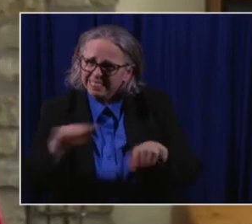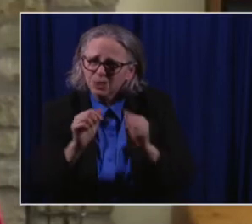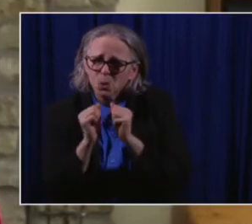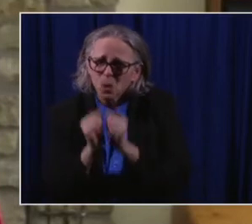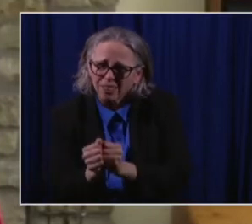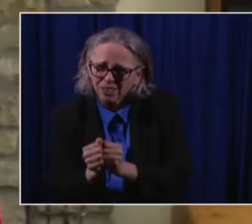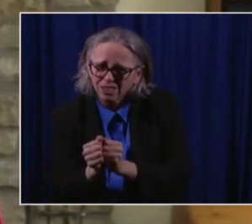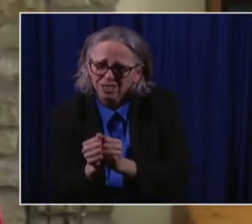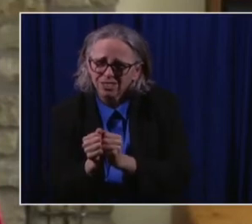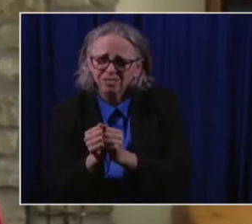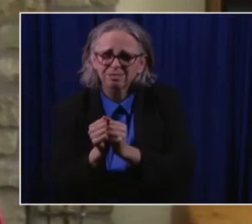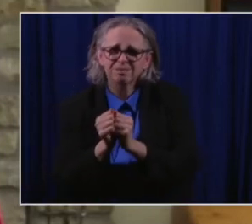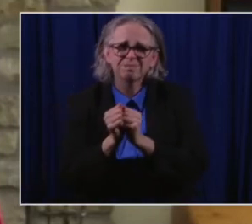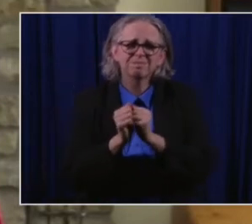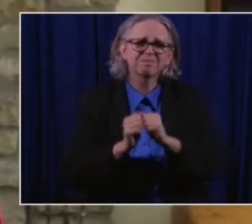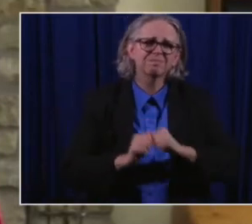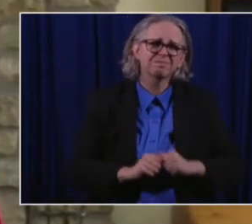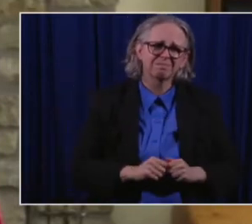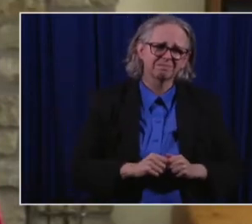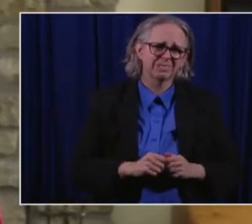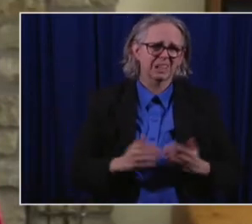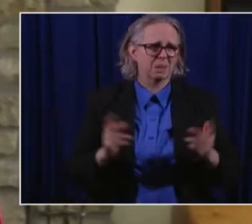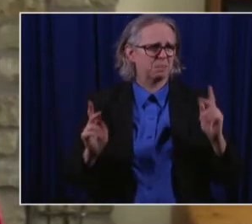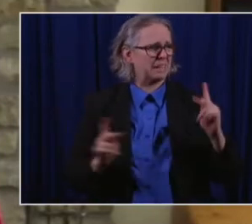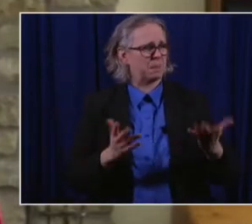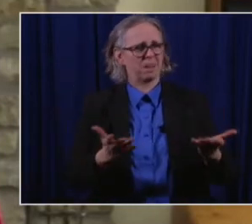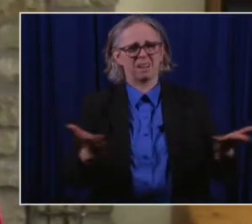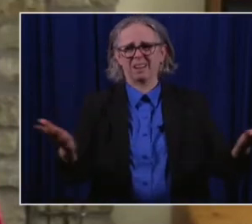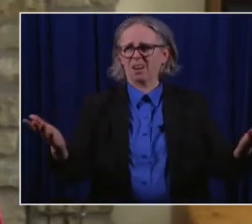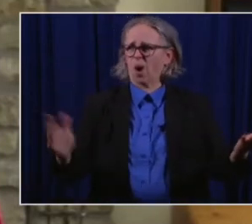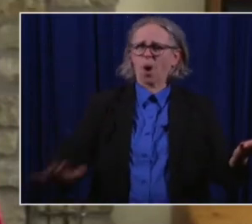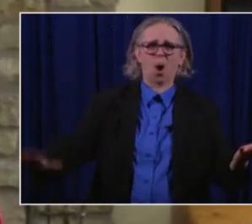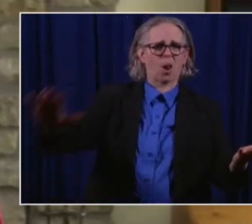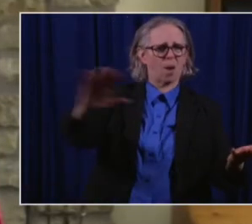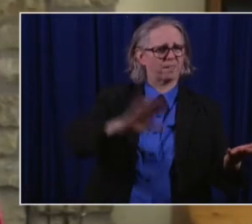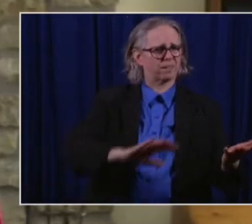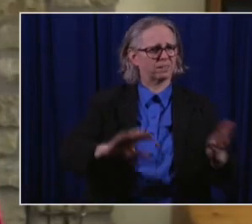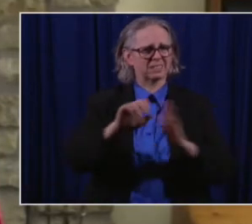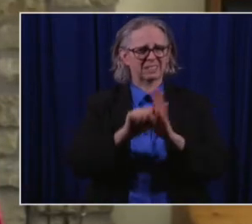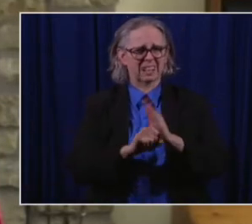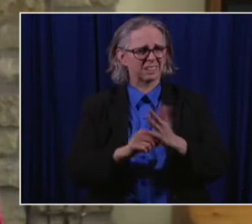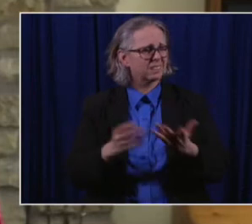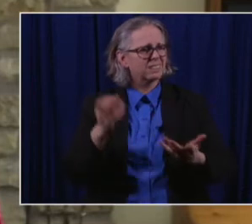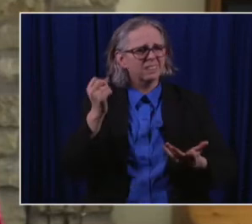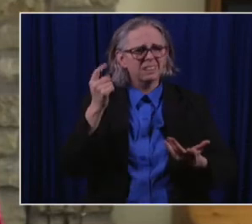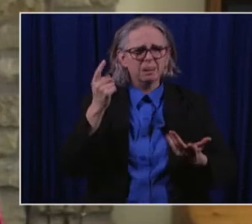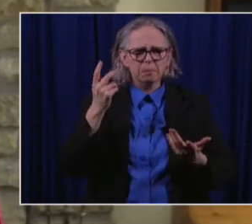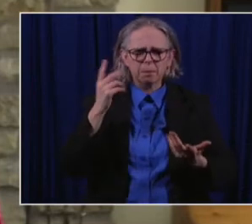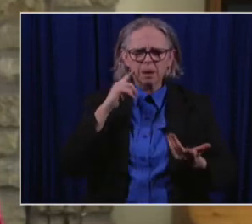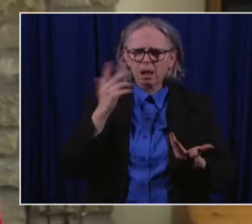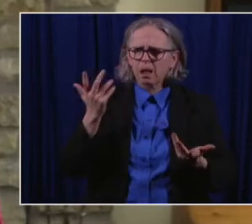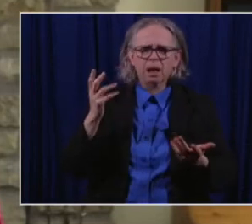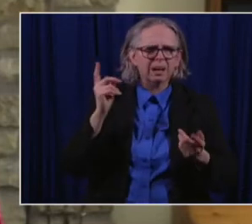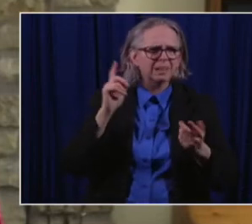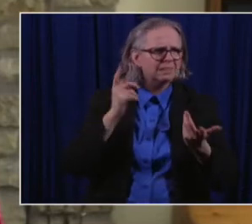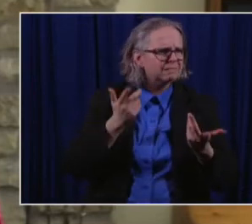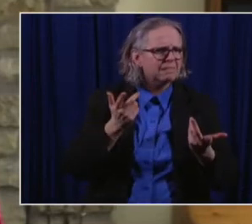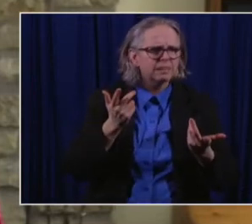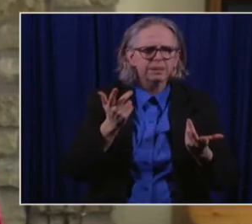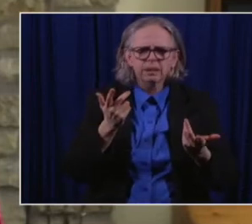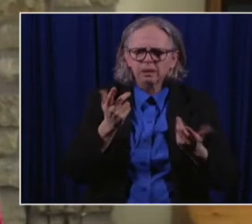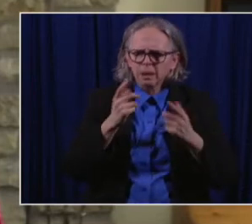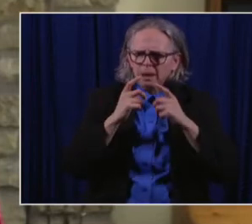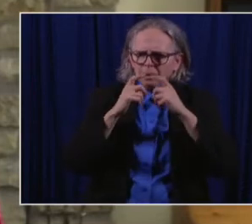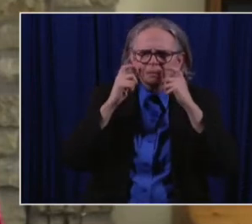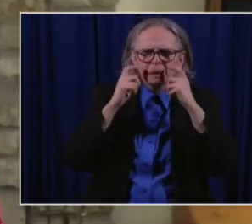our state, citizens, who, for medical reason, might not be able to wear a mask. And so